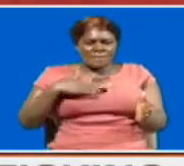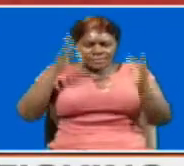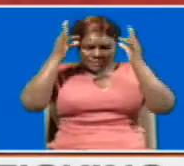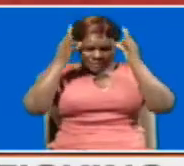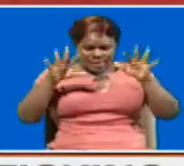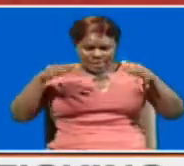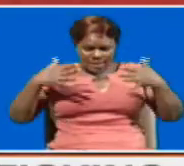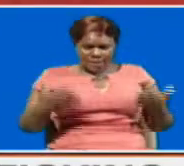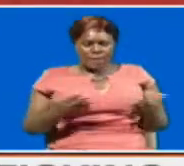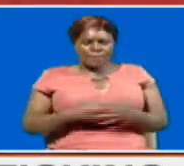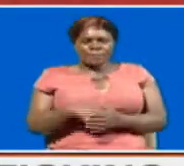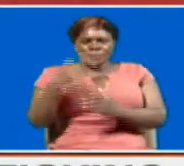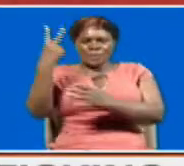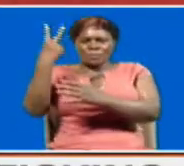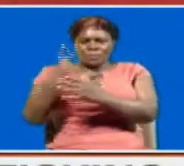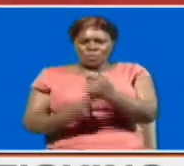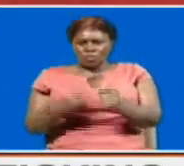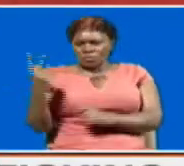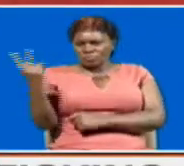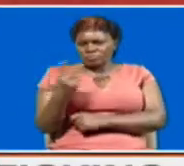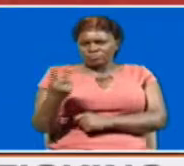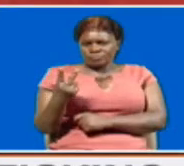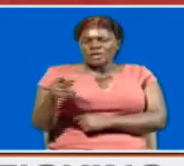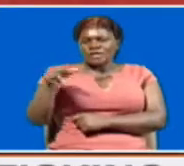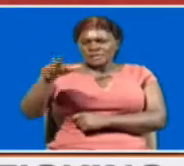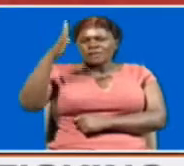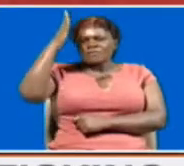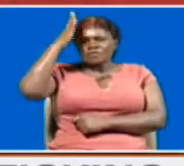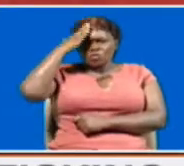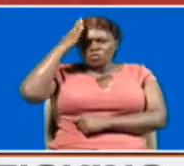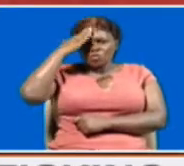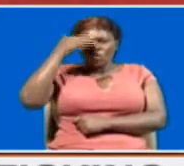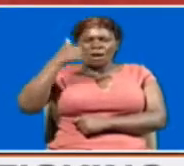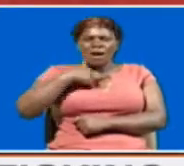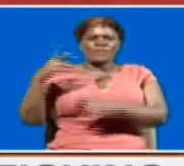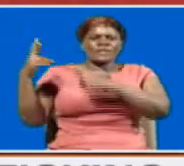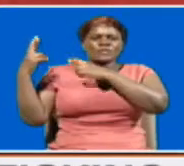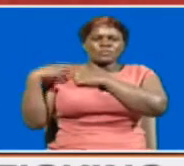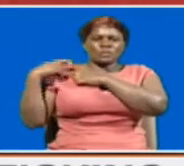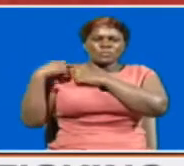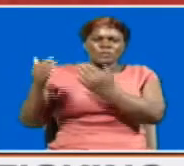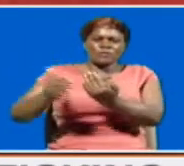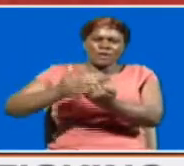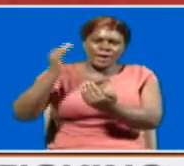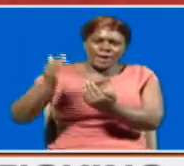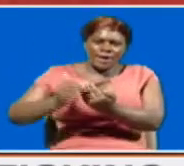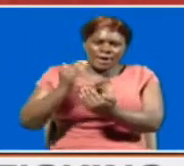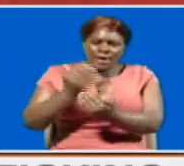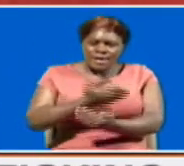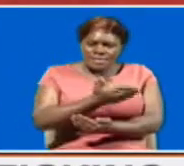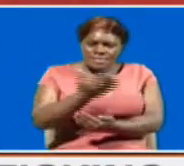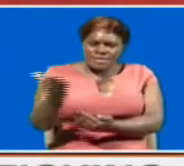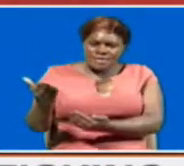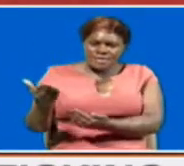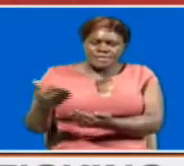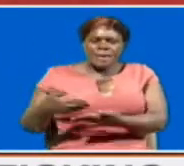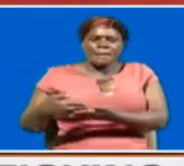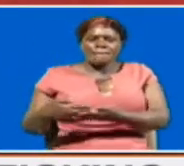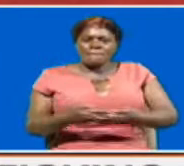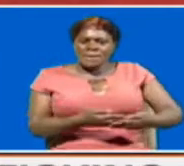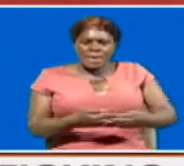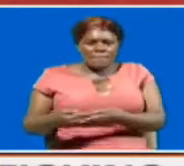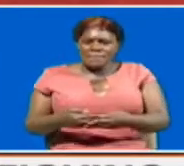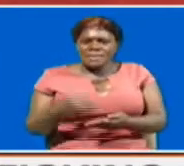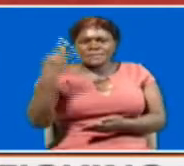that the two accused persons, knowing that they had a duty of care of these two of these